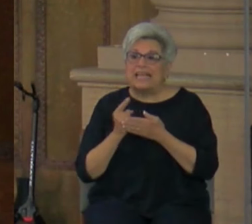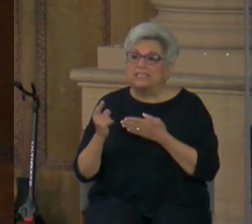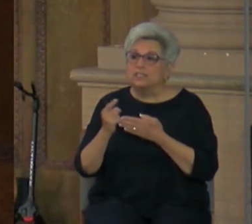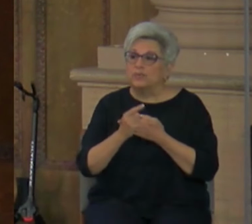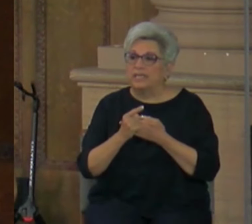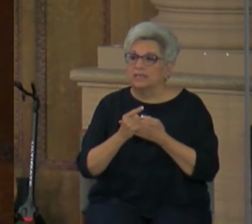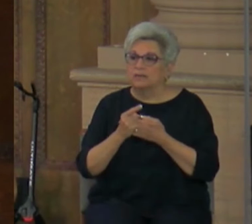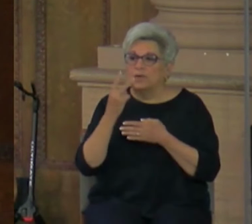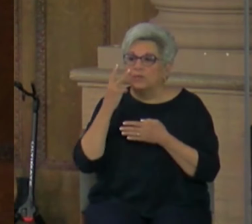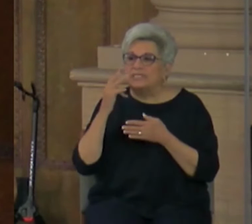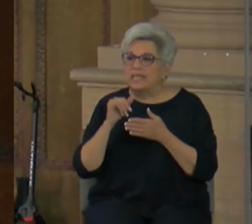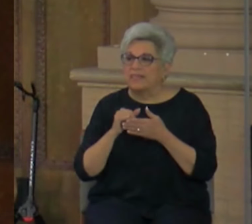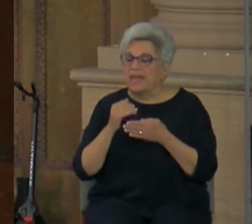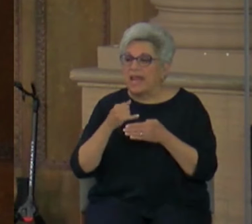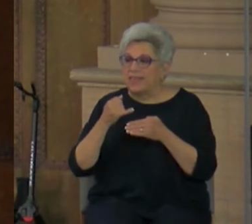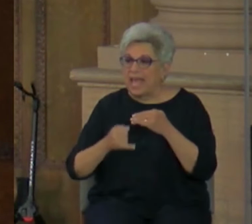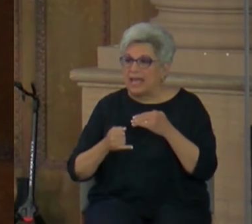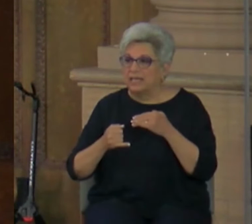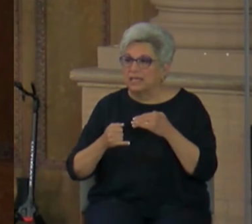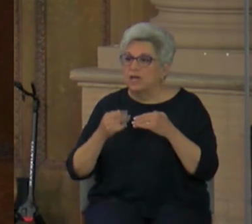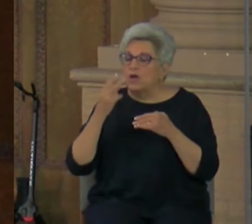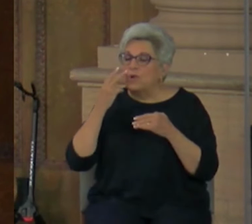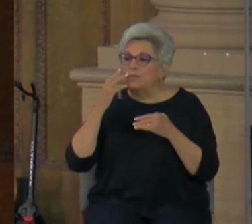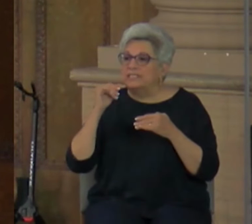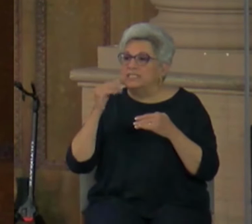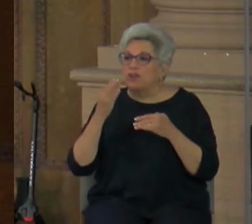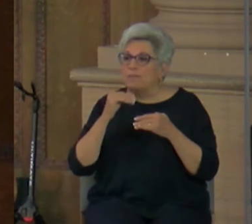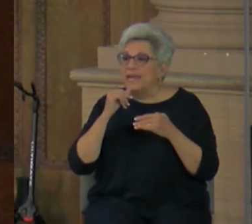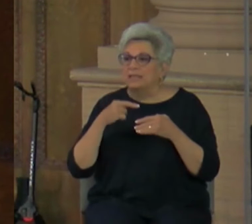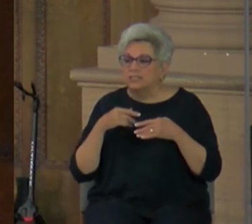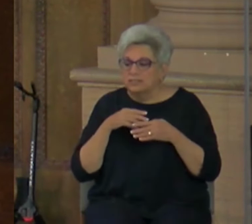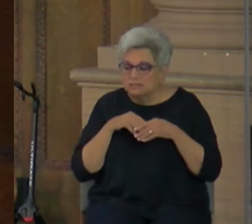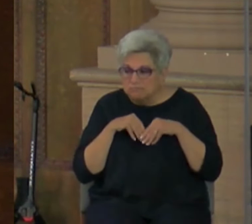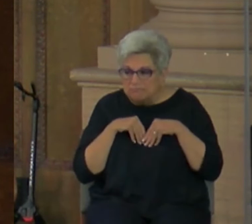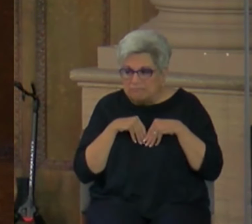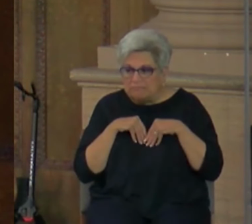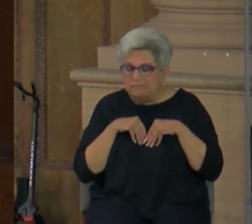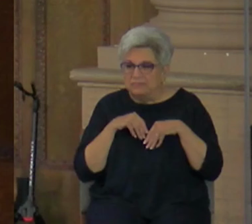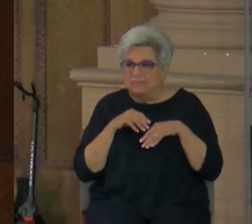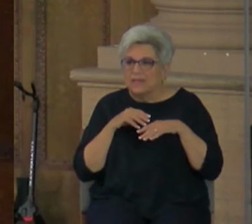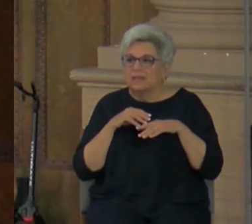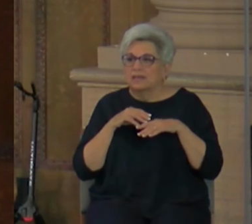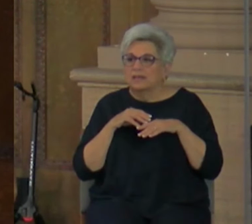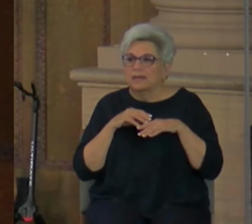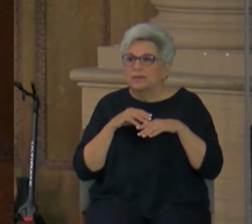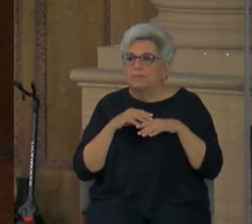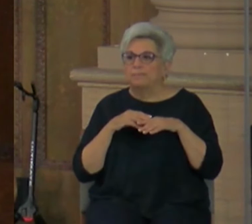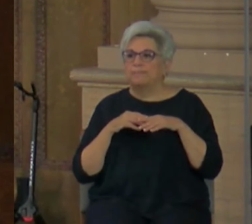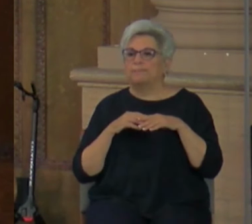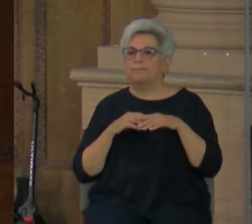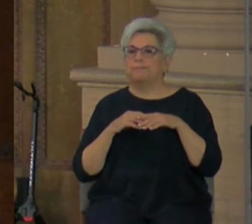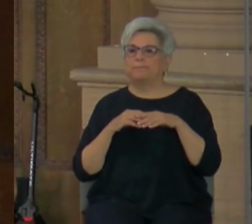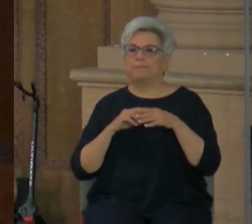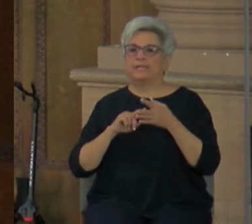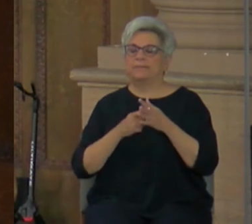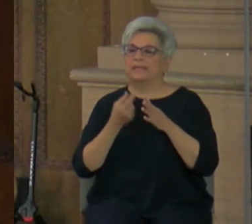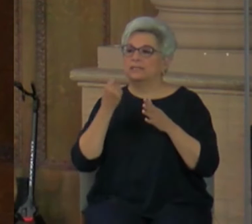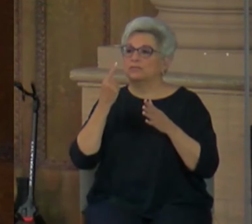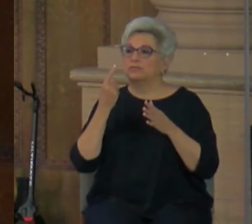at the end of that, we're going to see that Job is not just quiet, but he's loved, and he's worshiping.